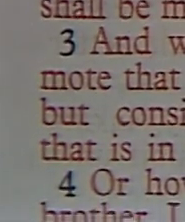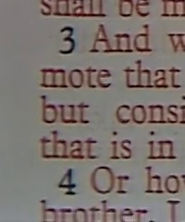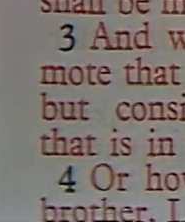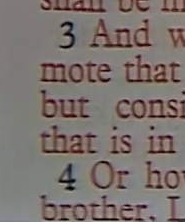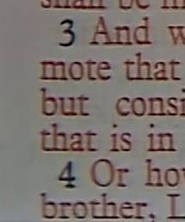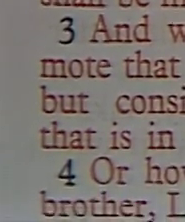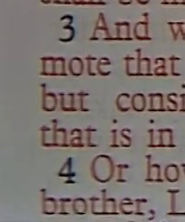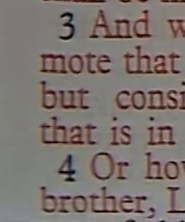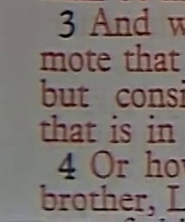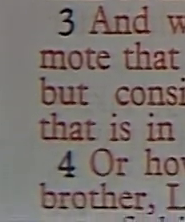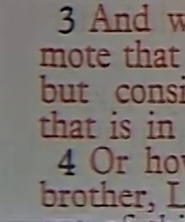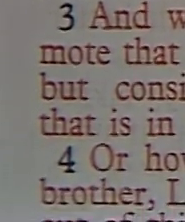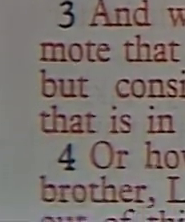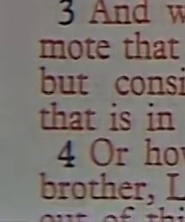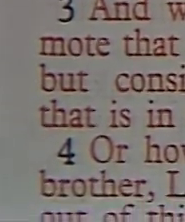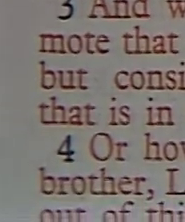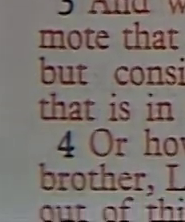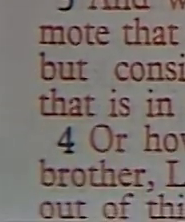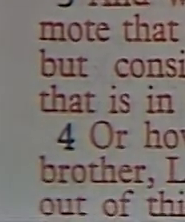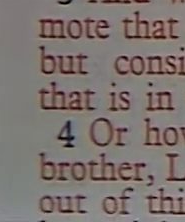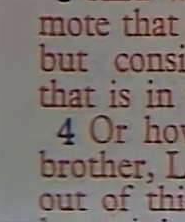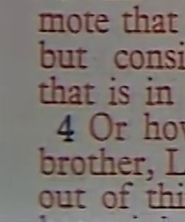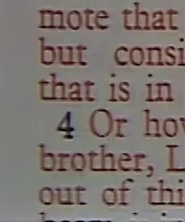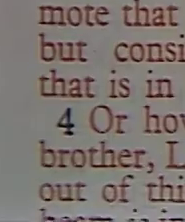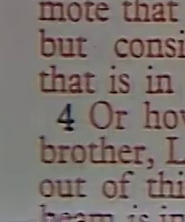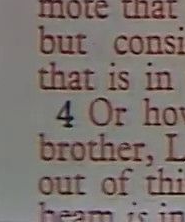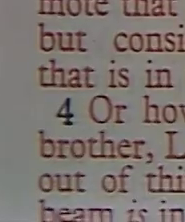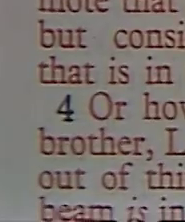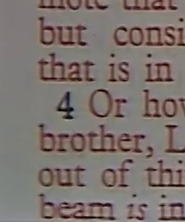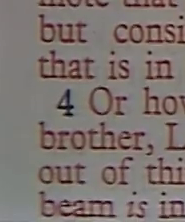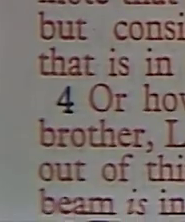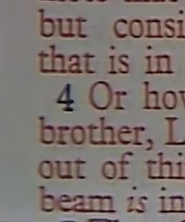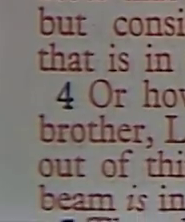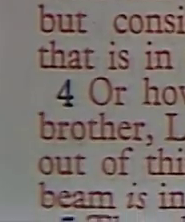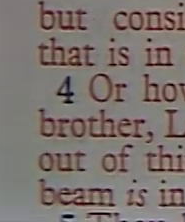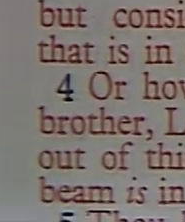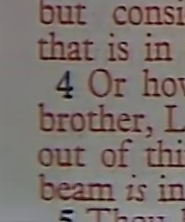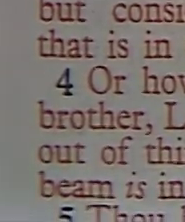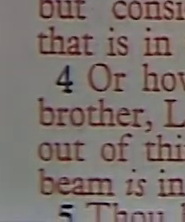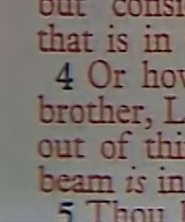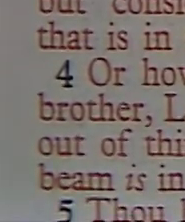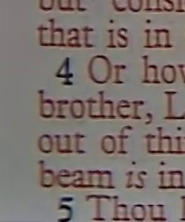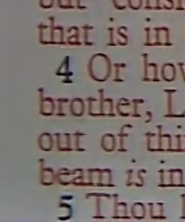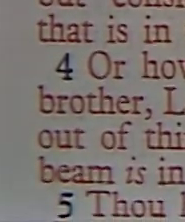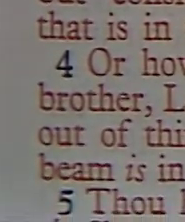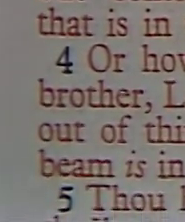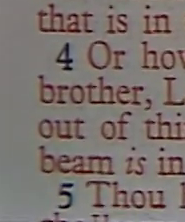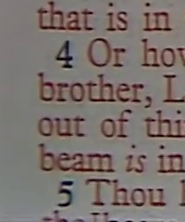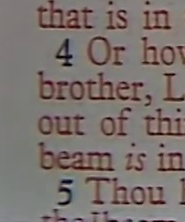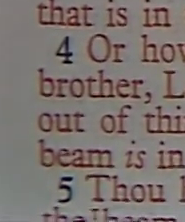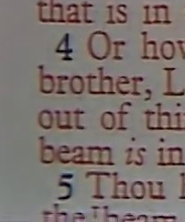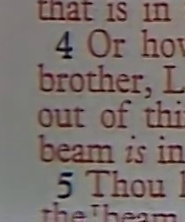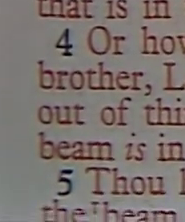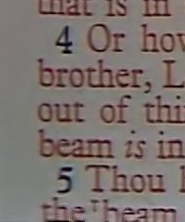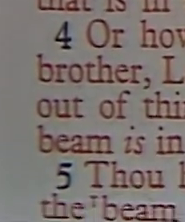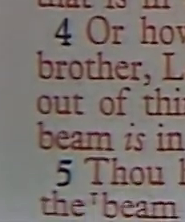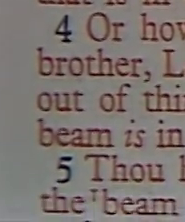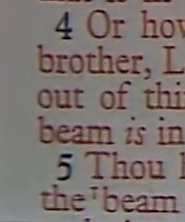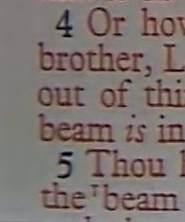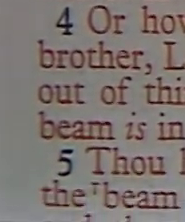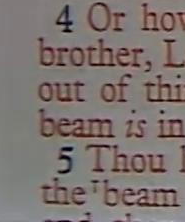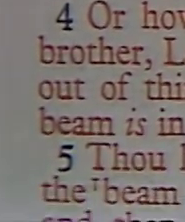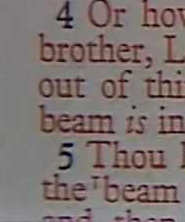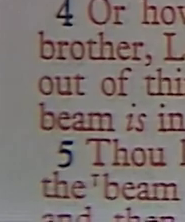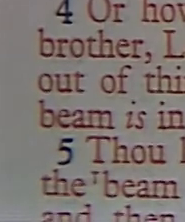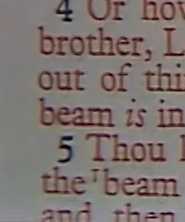judged. And with what measure ye meet, it shall be measured to you again. And why beholdest thou the mote that is in